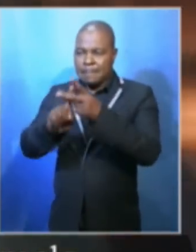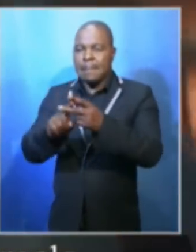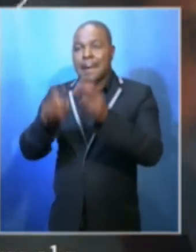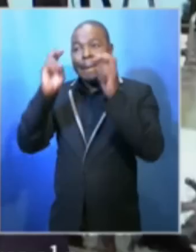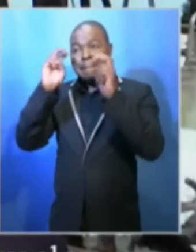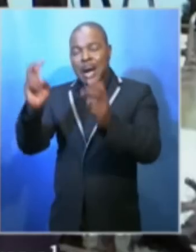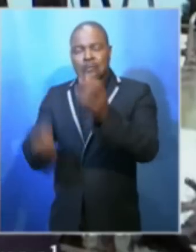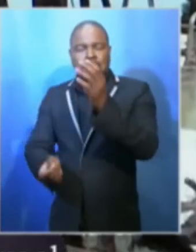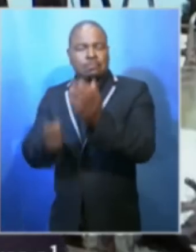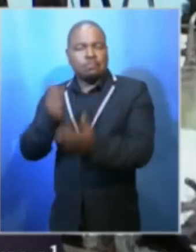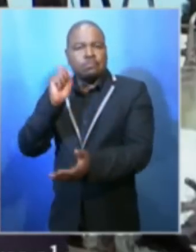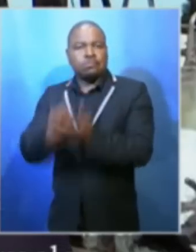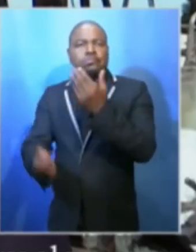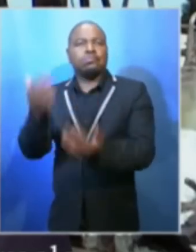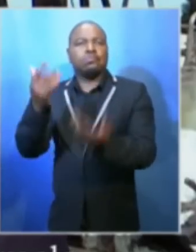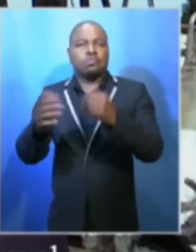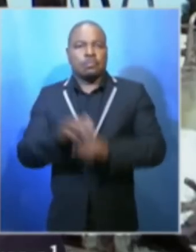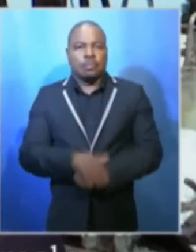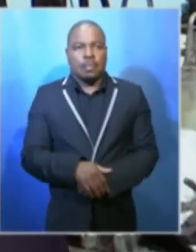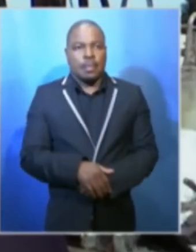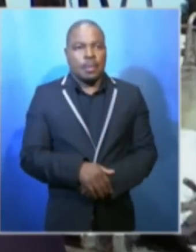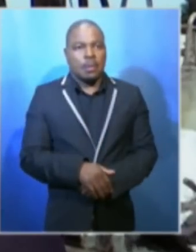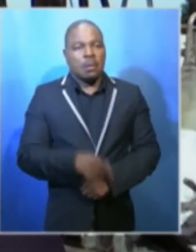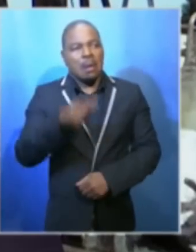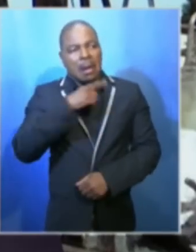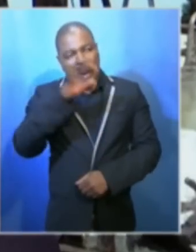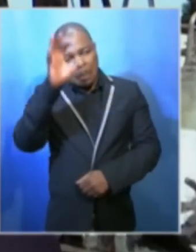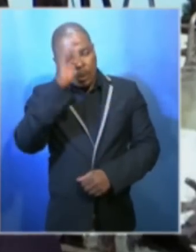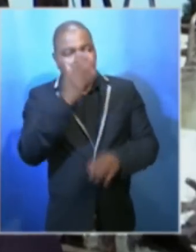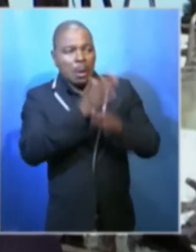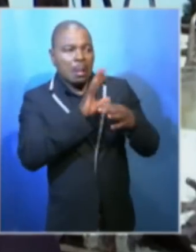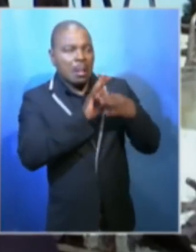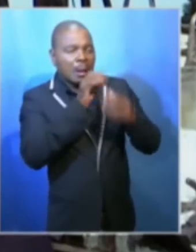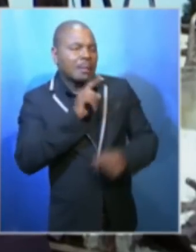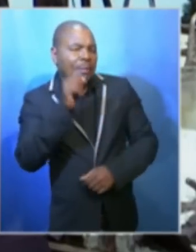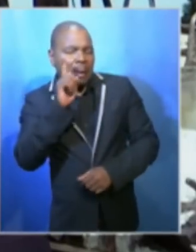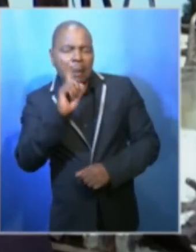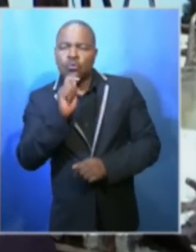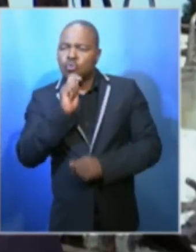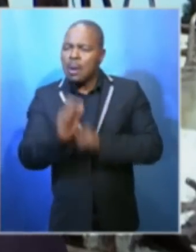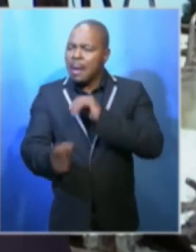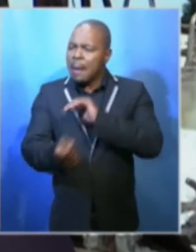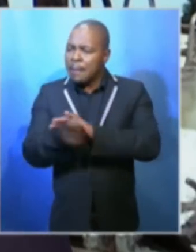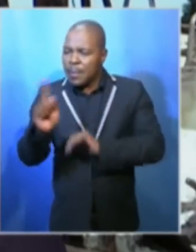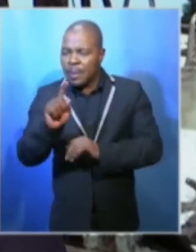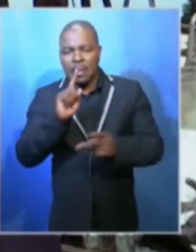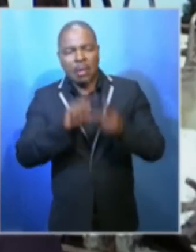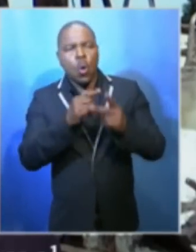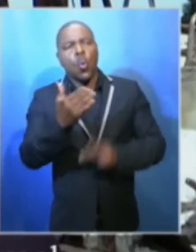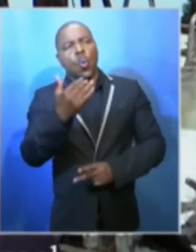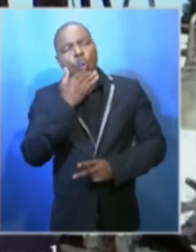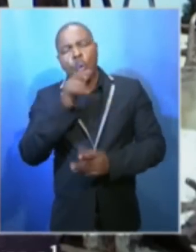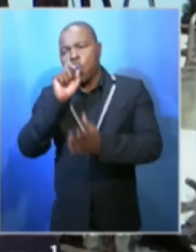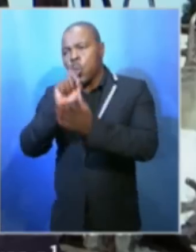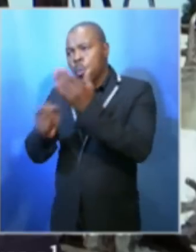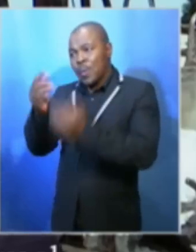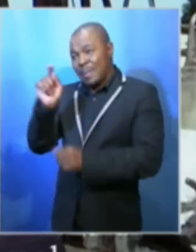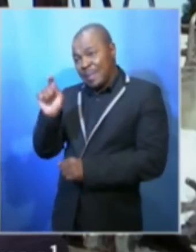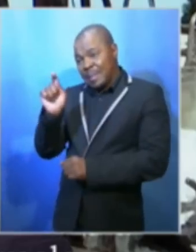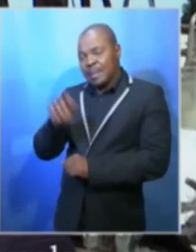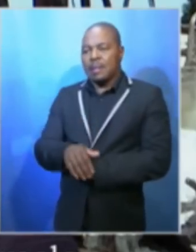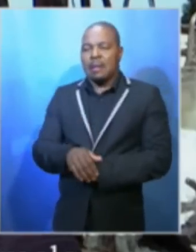Working with the police, we're trying to get a sense of what happened, of who is behind this. But for now, those answers we will have to wait because